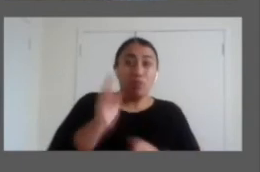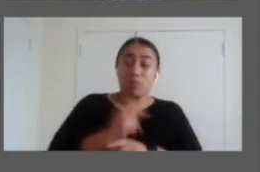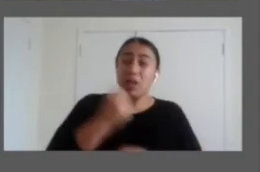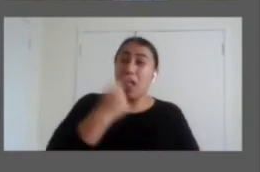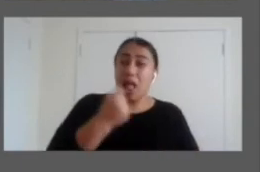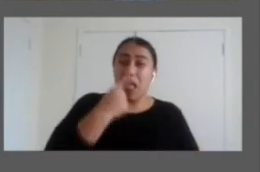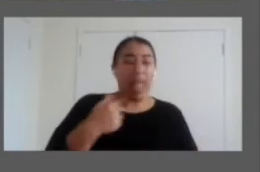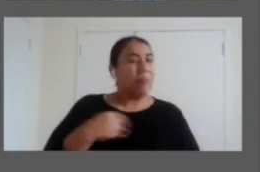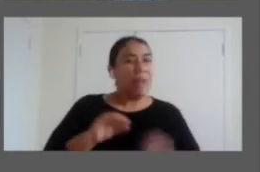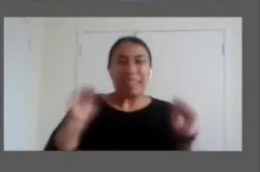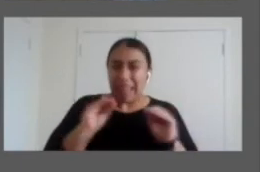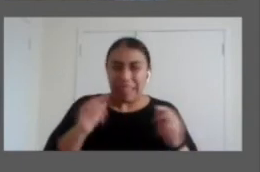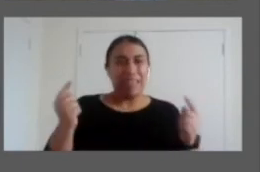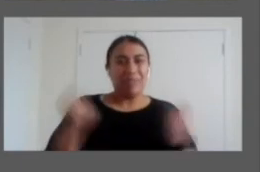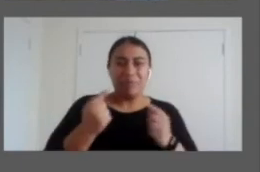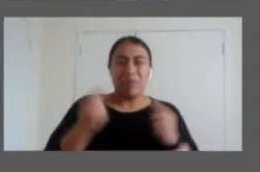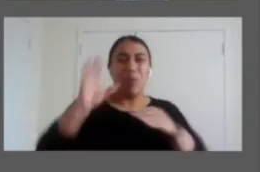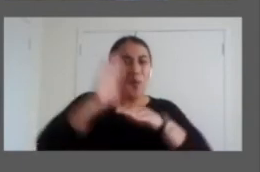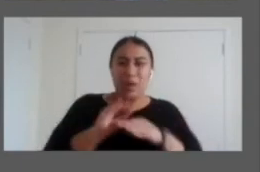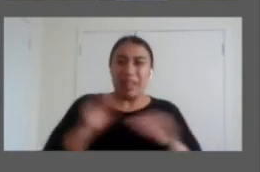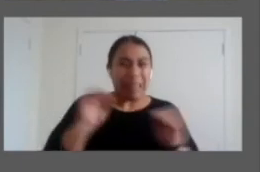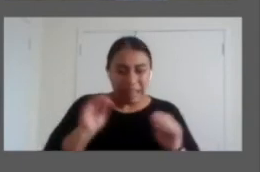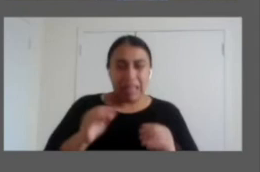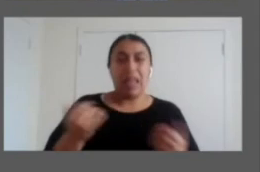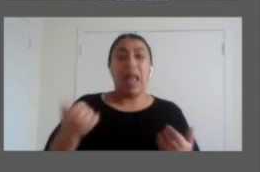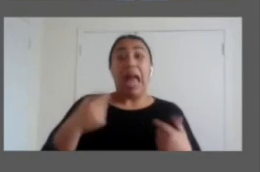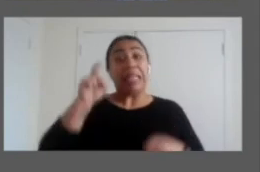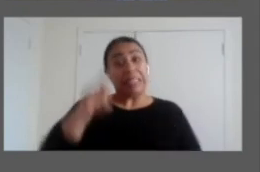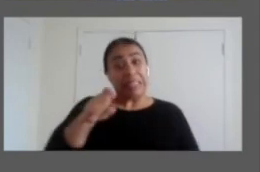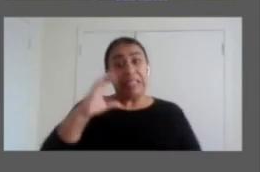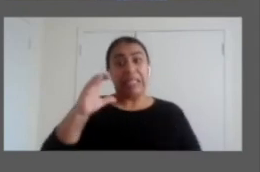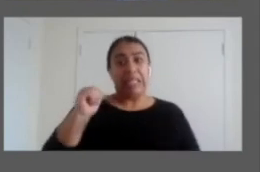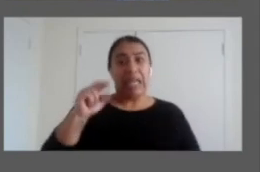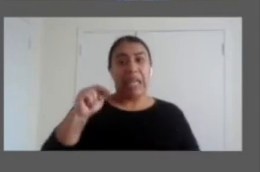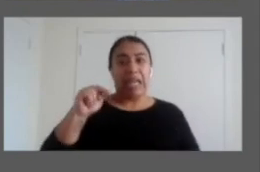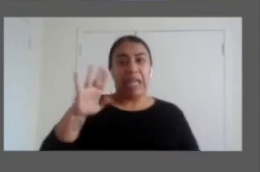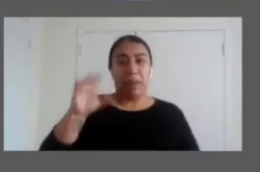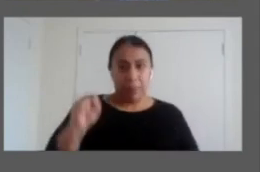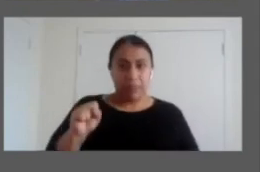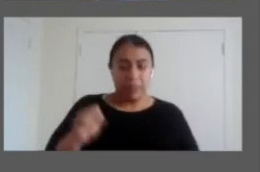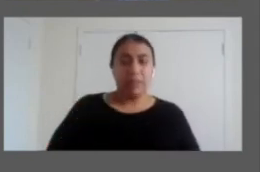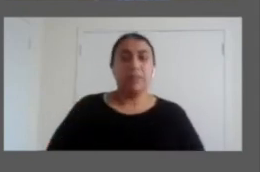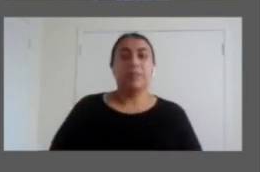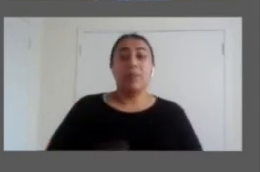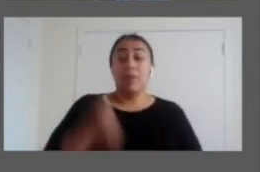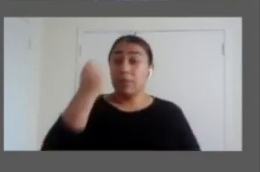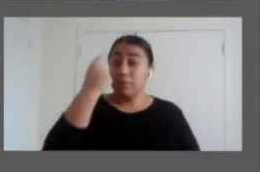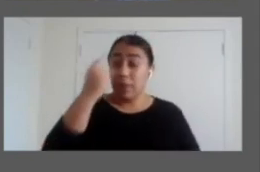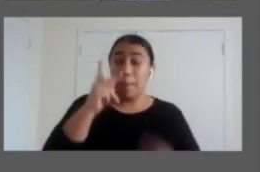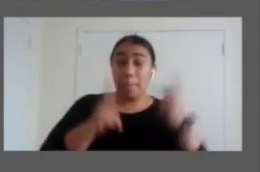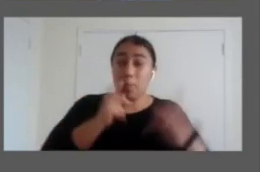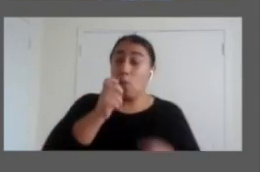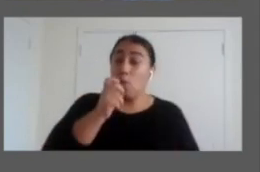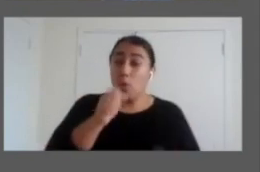nausea from cancer or HIV/AIDS, pain from severe forms of arthritis, such as rheumatoid arthritis, and seizures